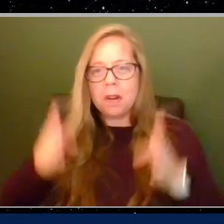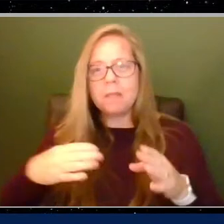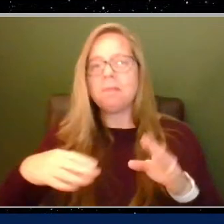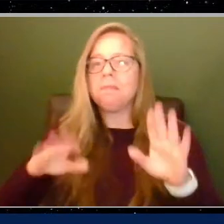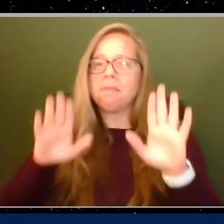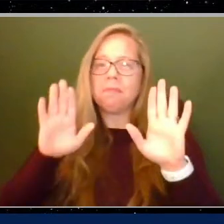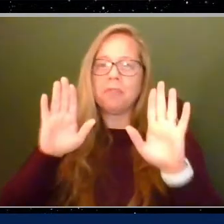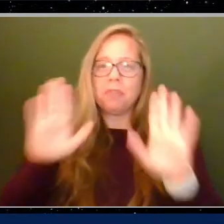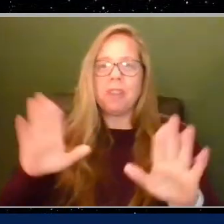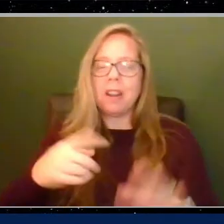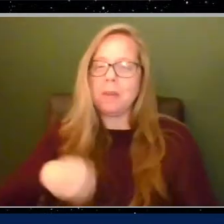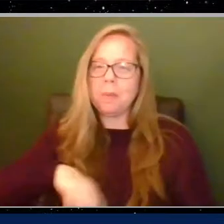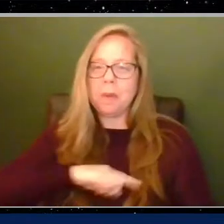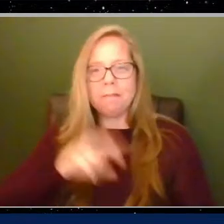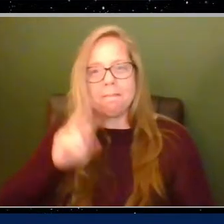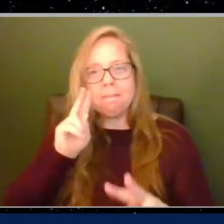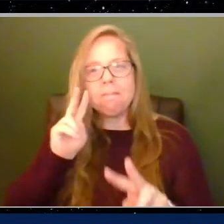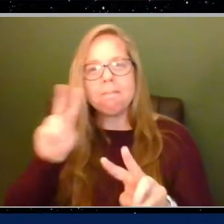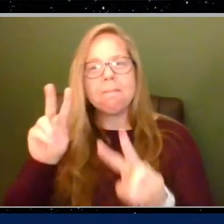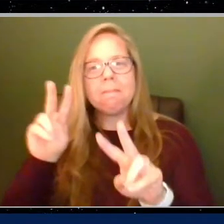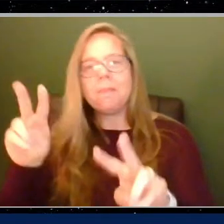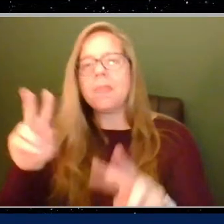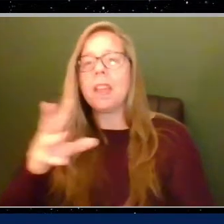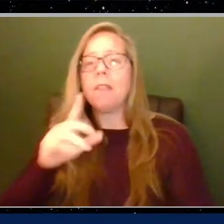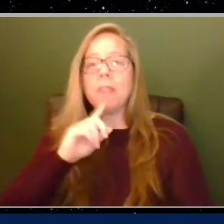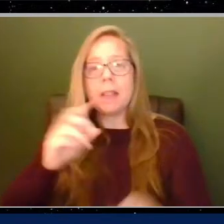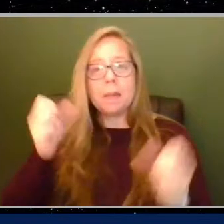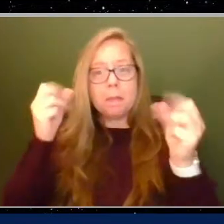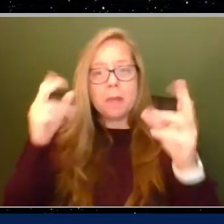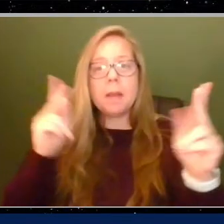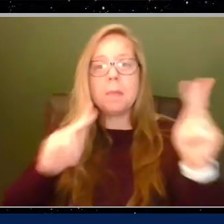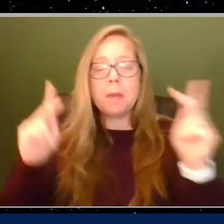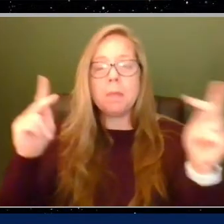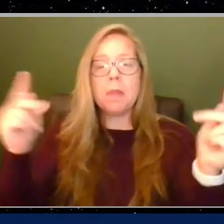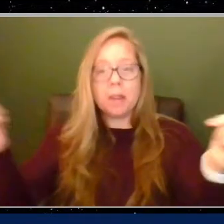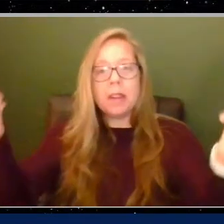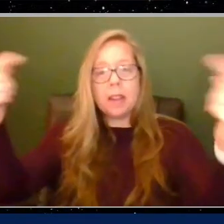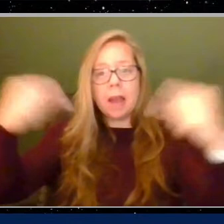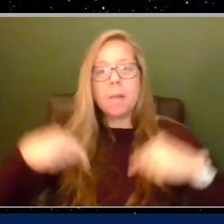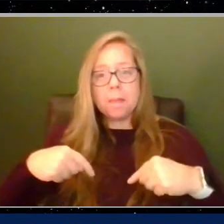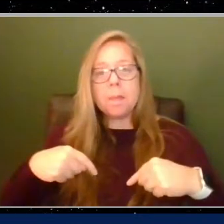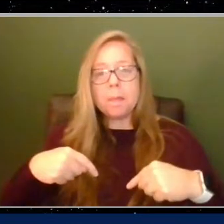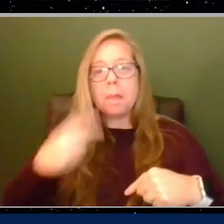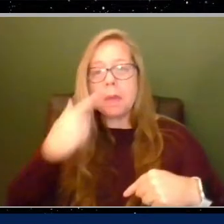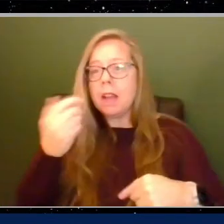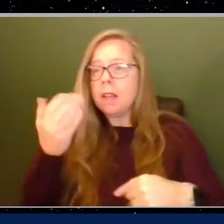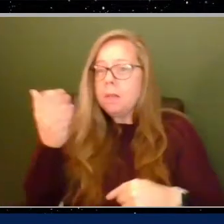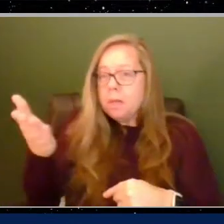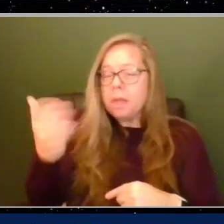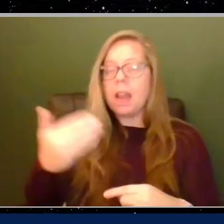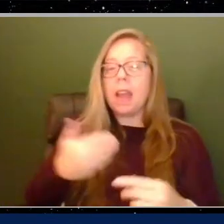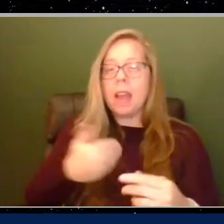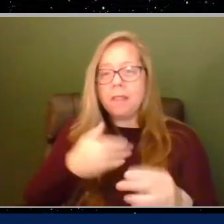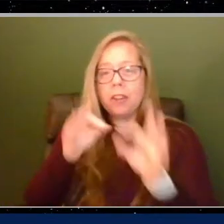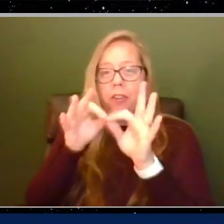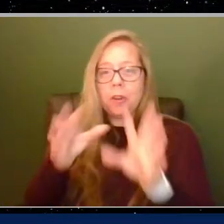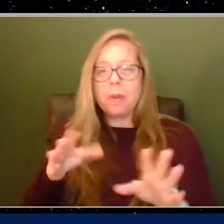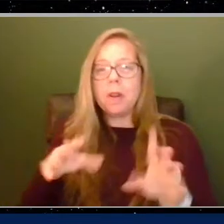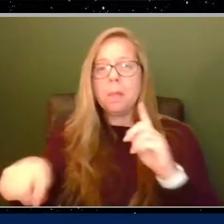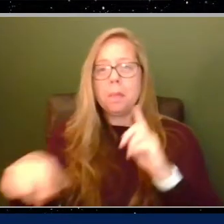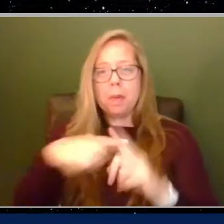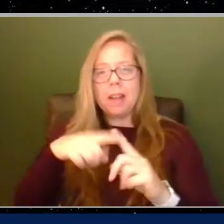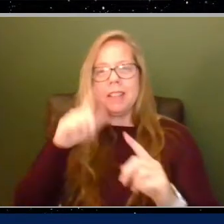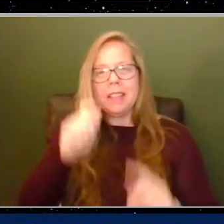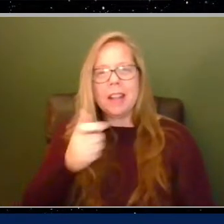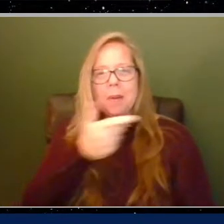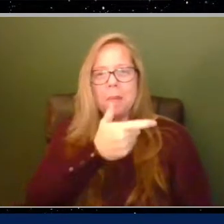provide, and which a lot of people came on site for, and also were able to access at home through